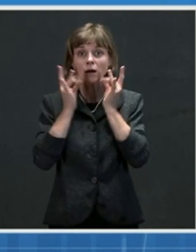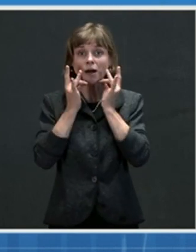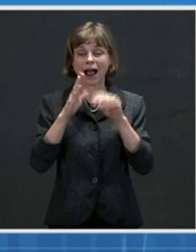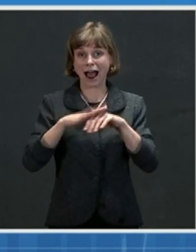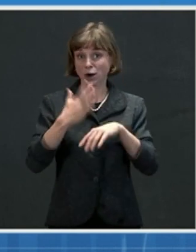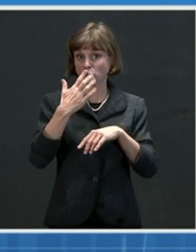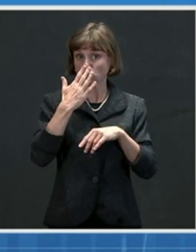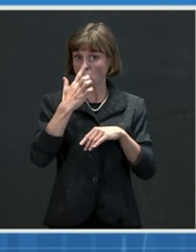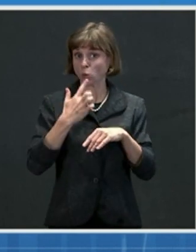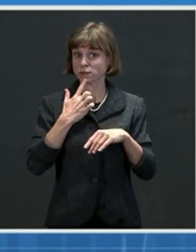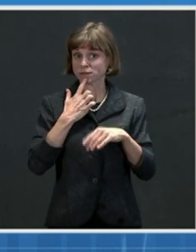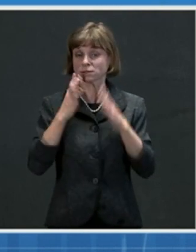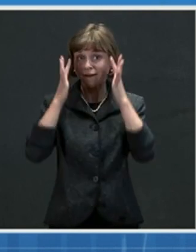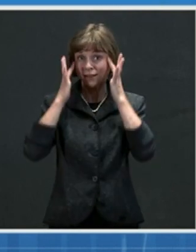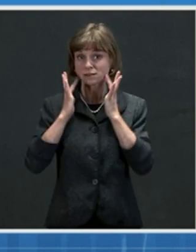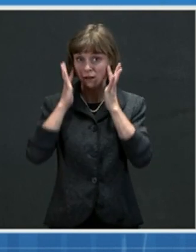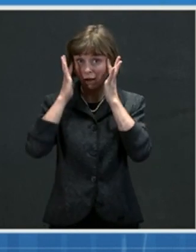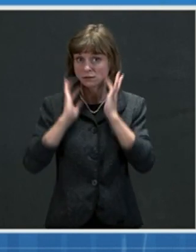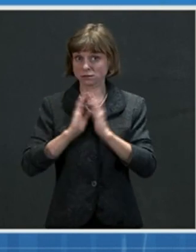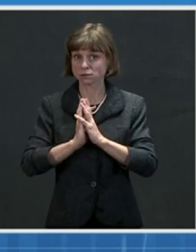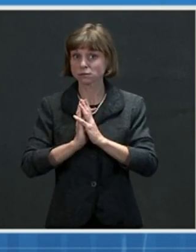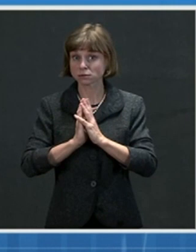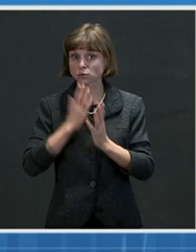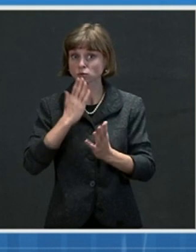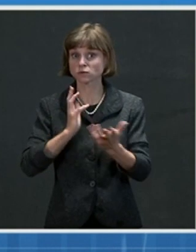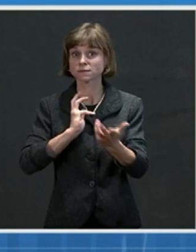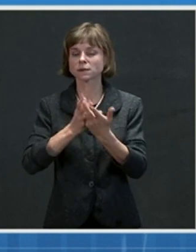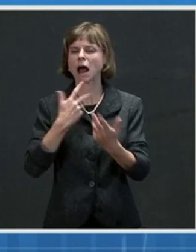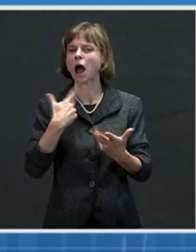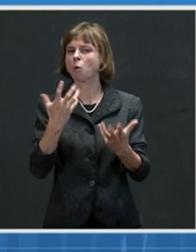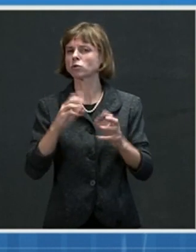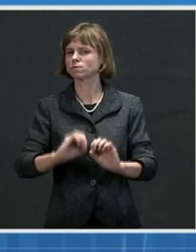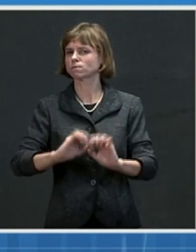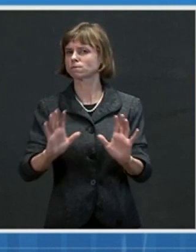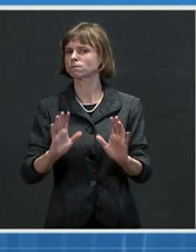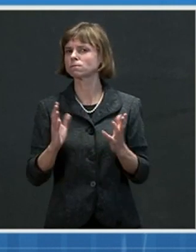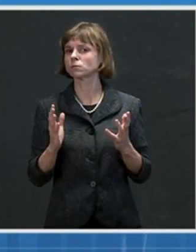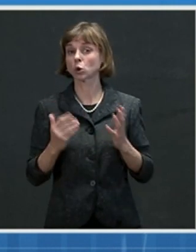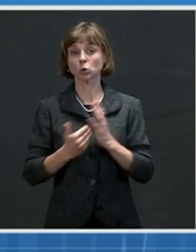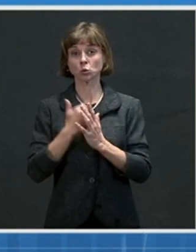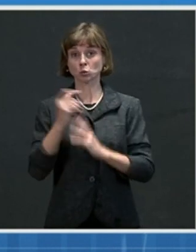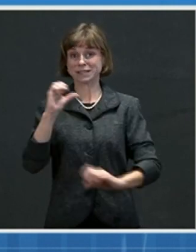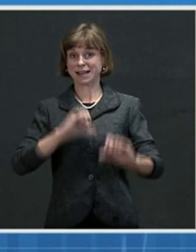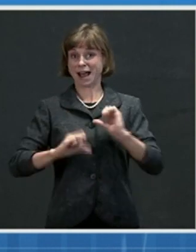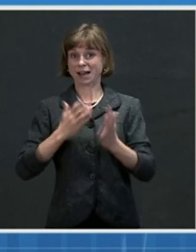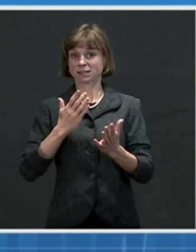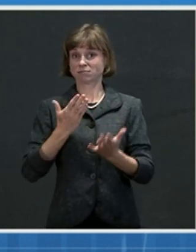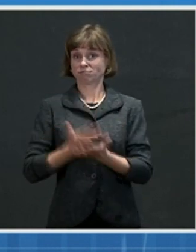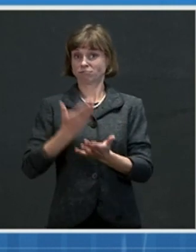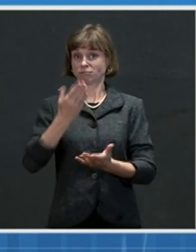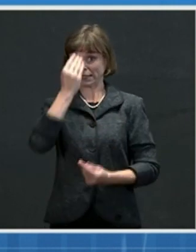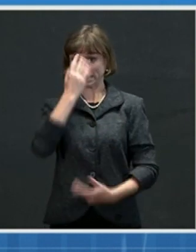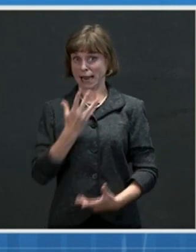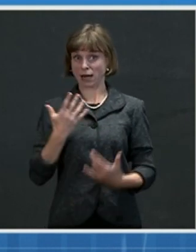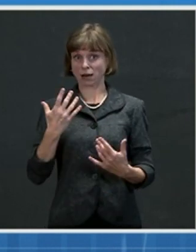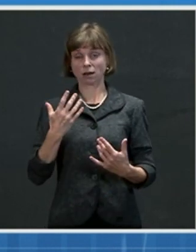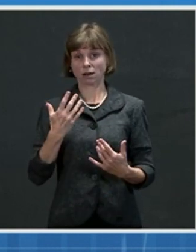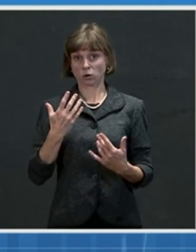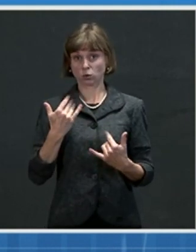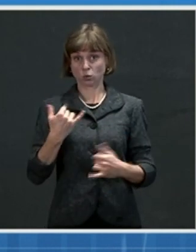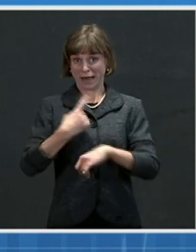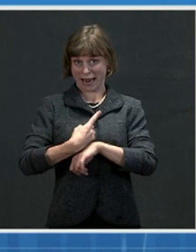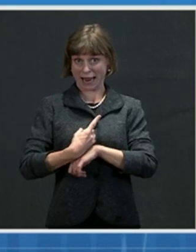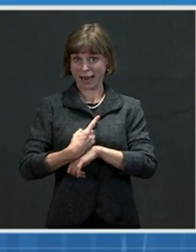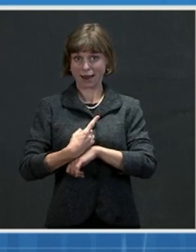of your face. I want to be clear that these new scientific data released today do not change the specific recommendations